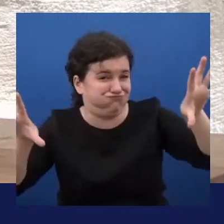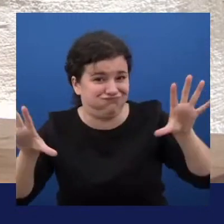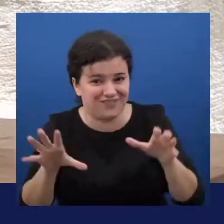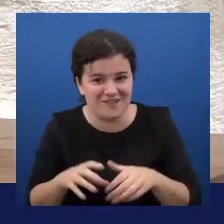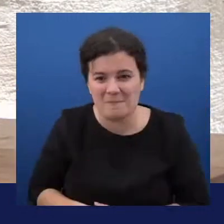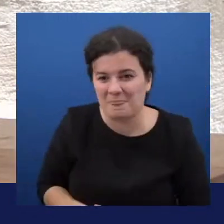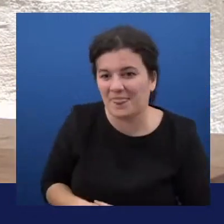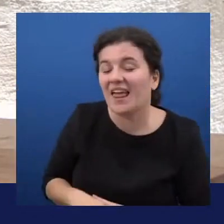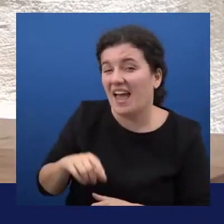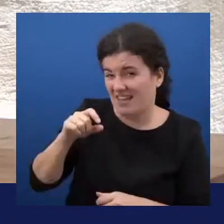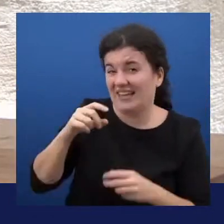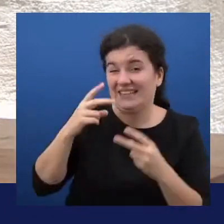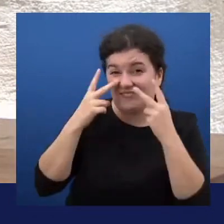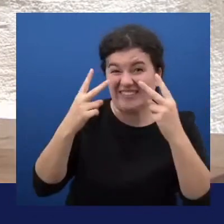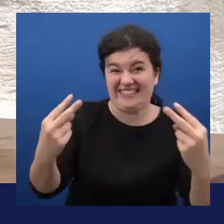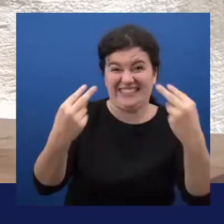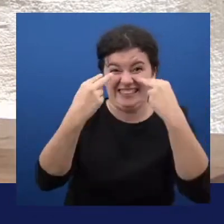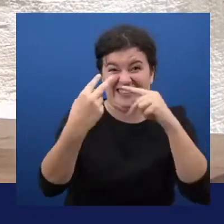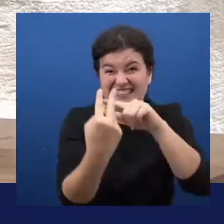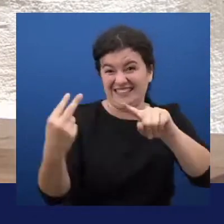Mm-hmm.